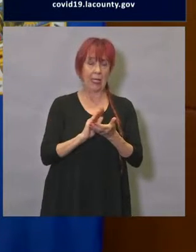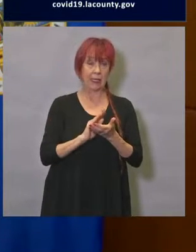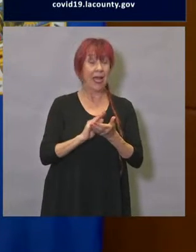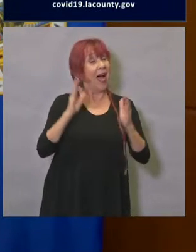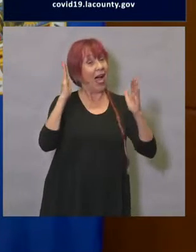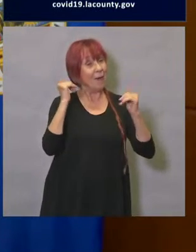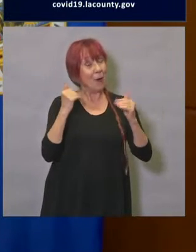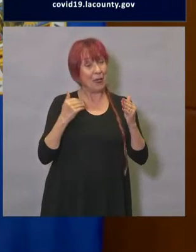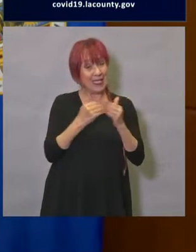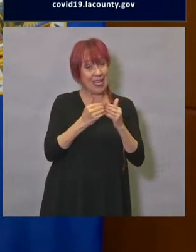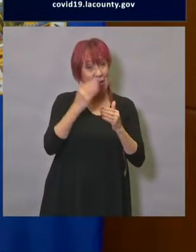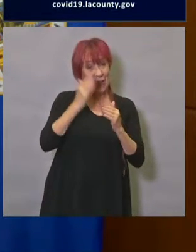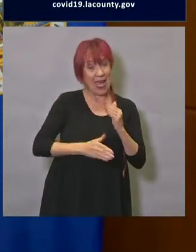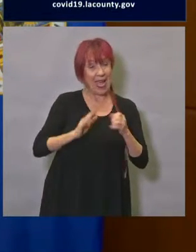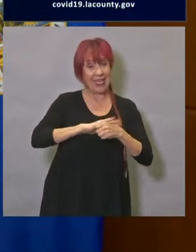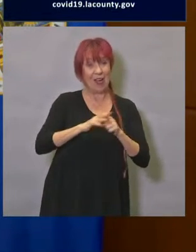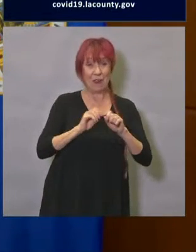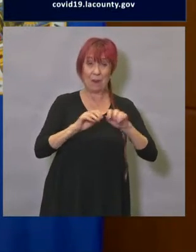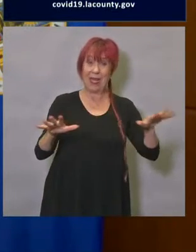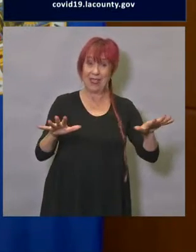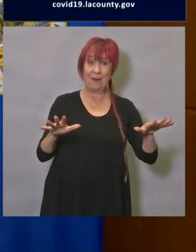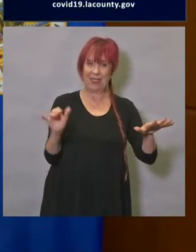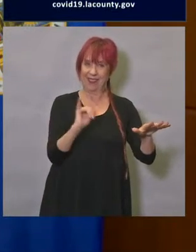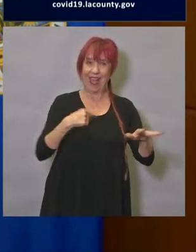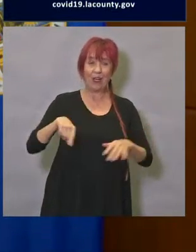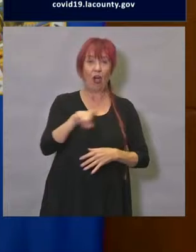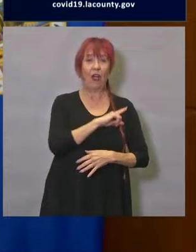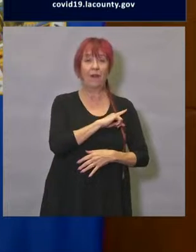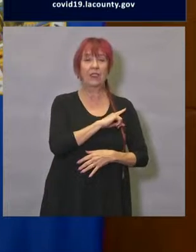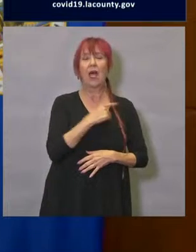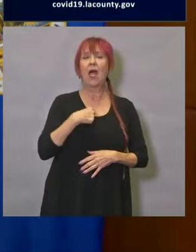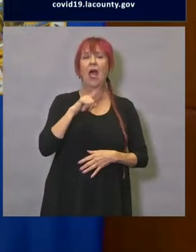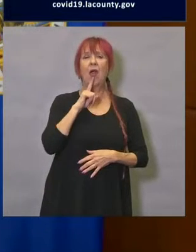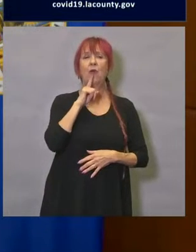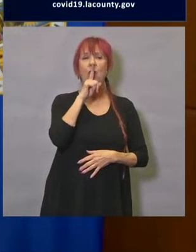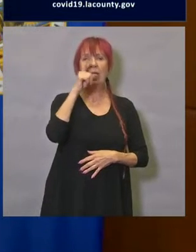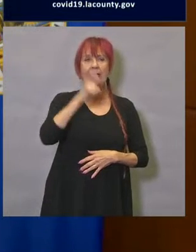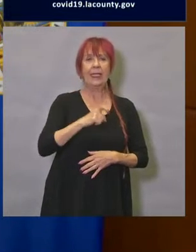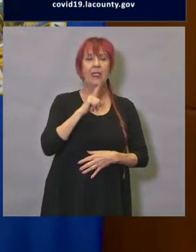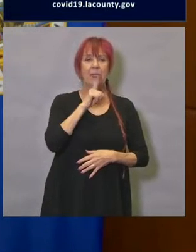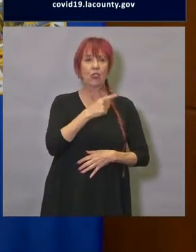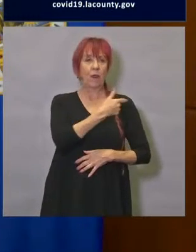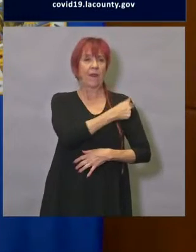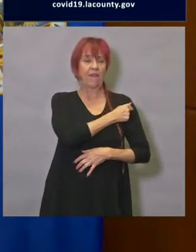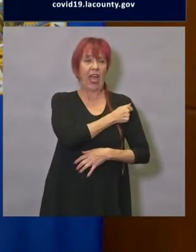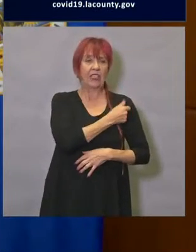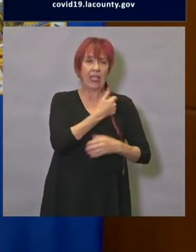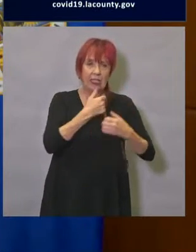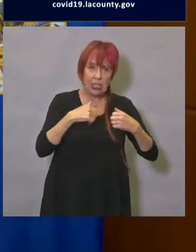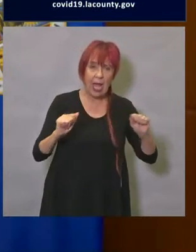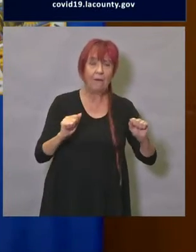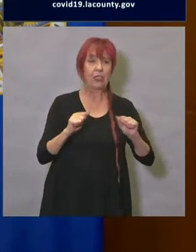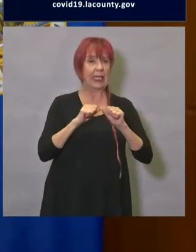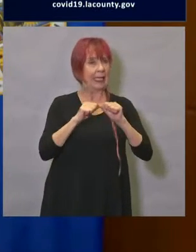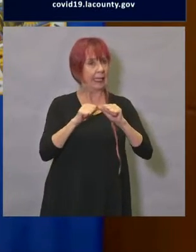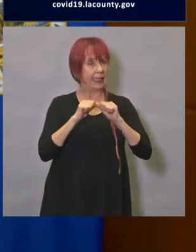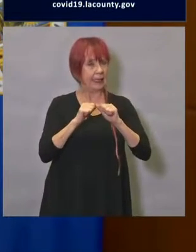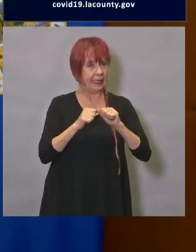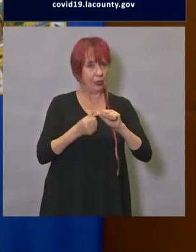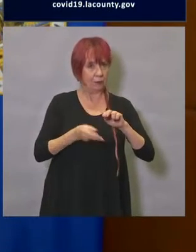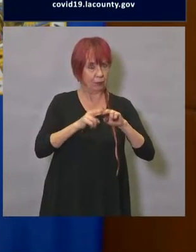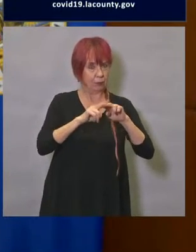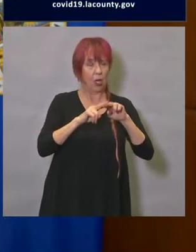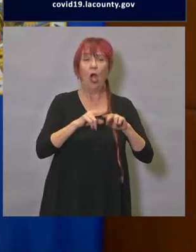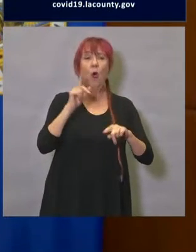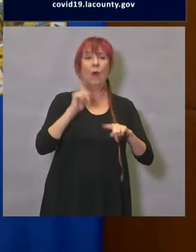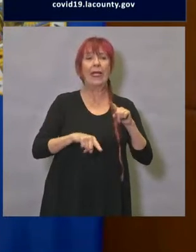of the pandemic, just as all of us are. And we need to make sure that our vaccination efforts continue to grow strong. We can't just leave